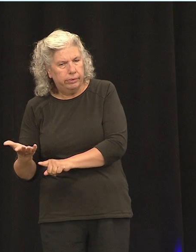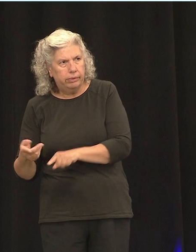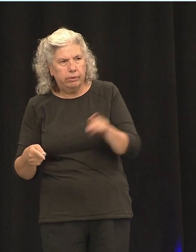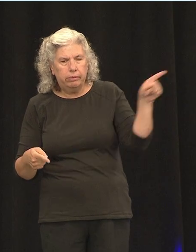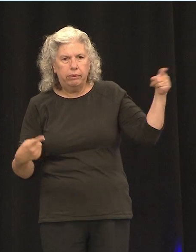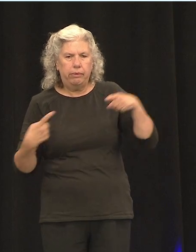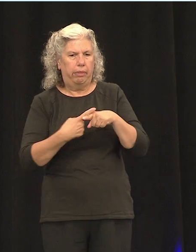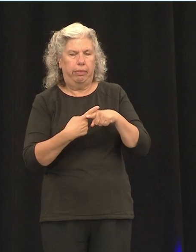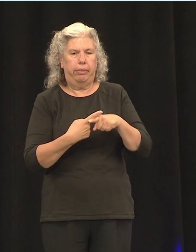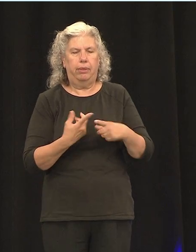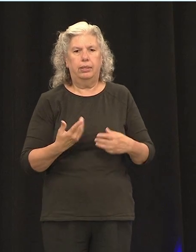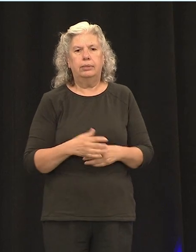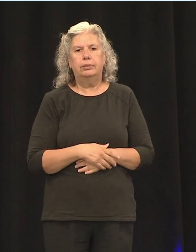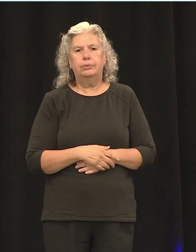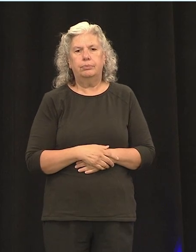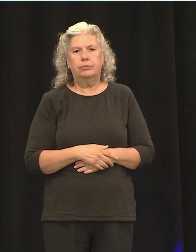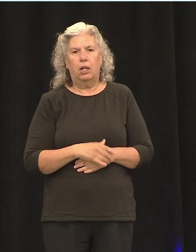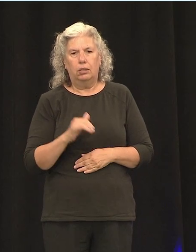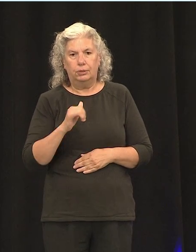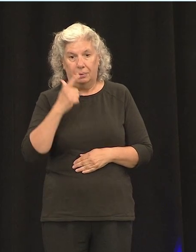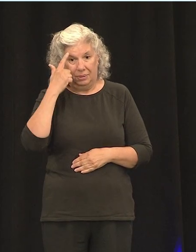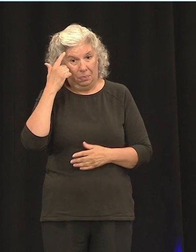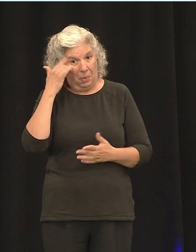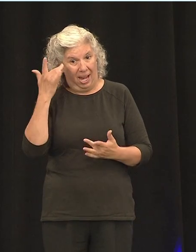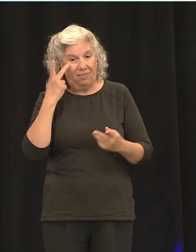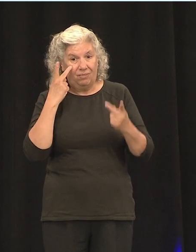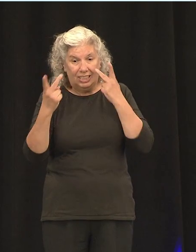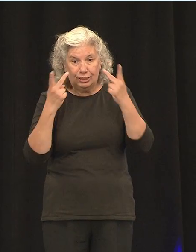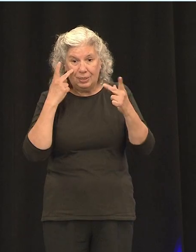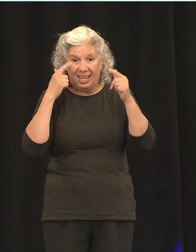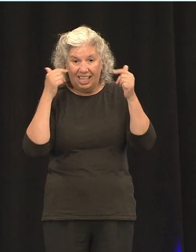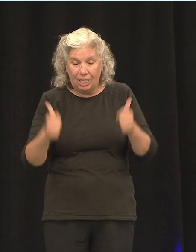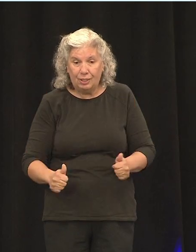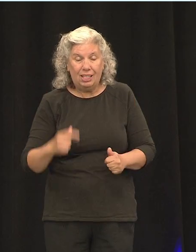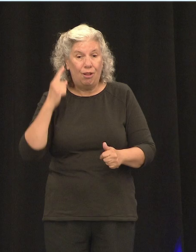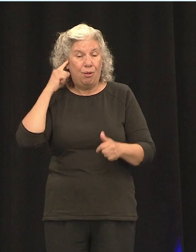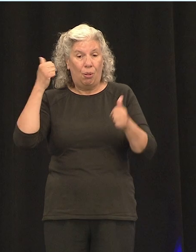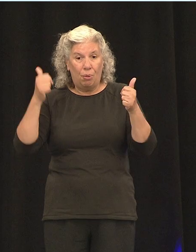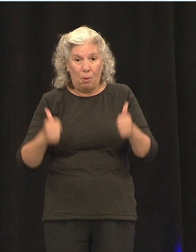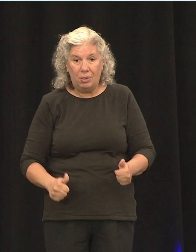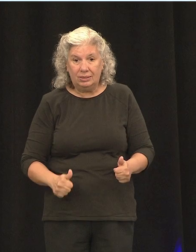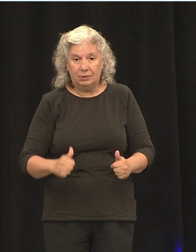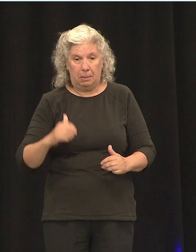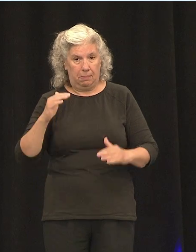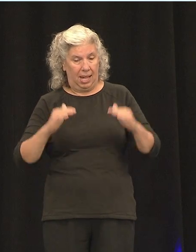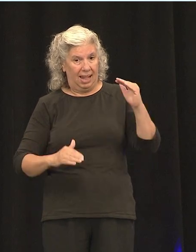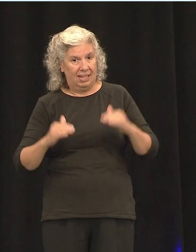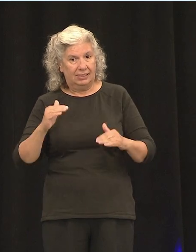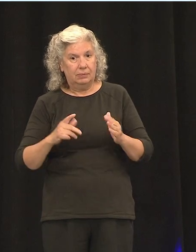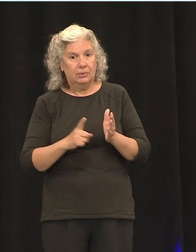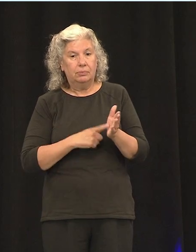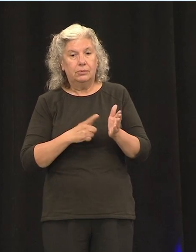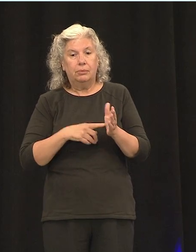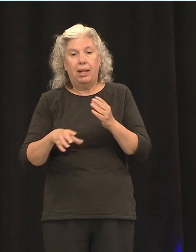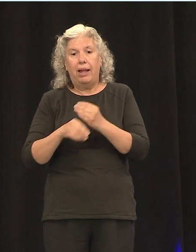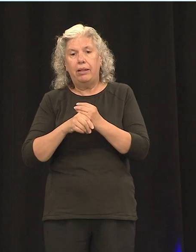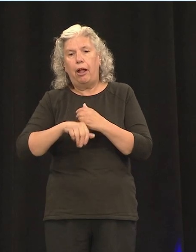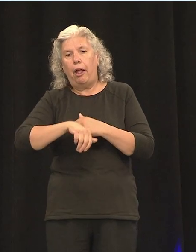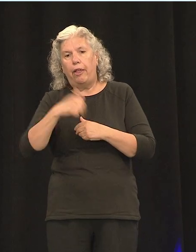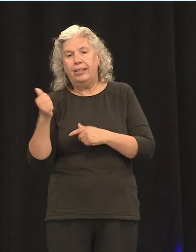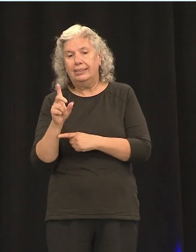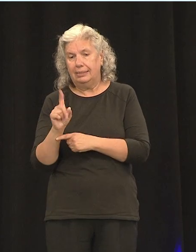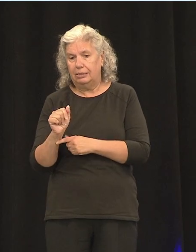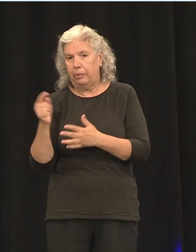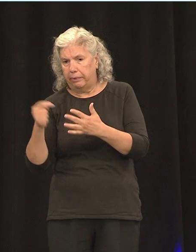Also, because you have vision loss, hearing loss, balance, sometimes other disabilities, there's a large team